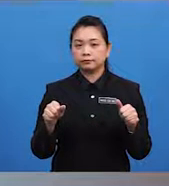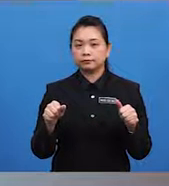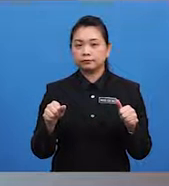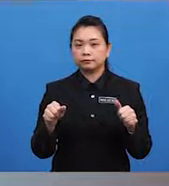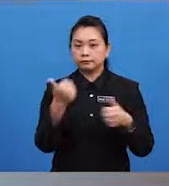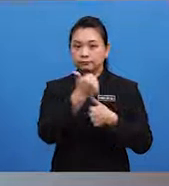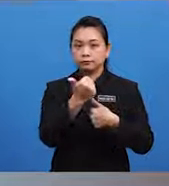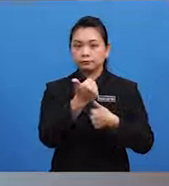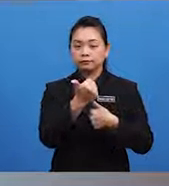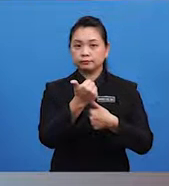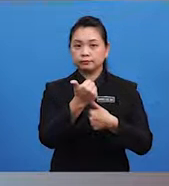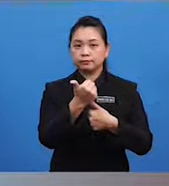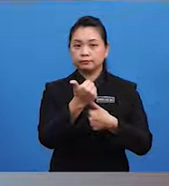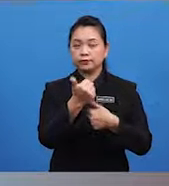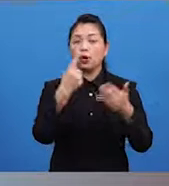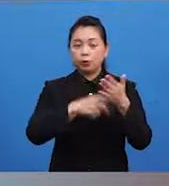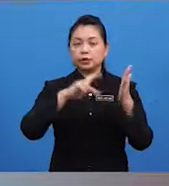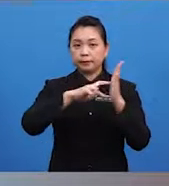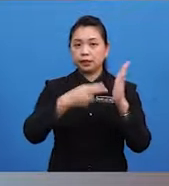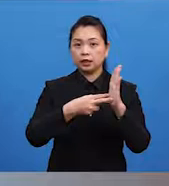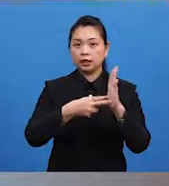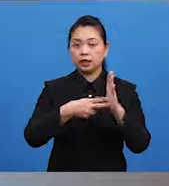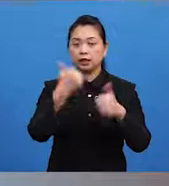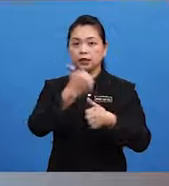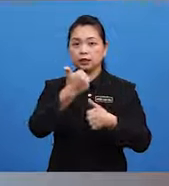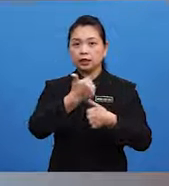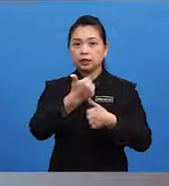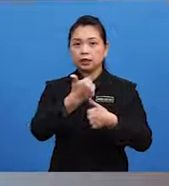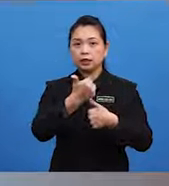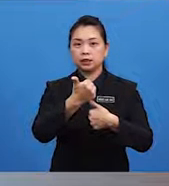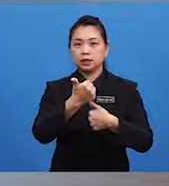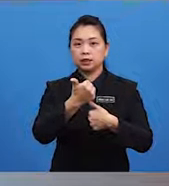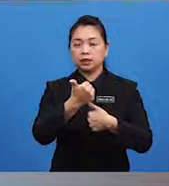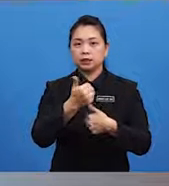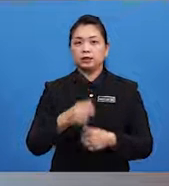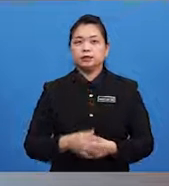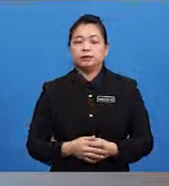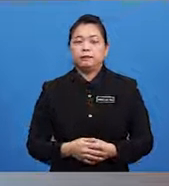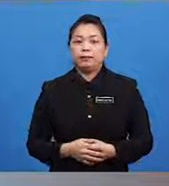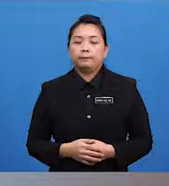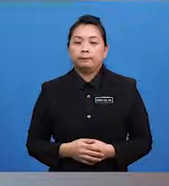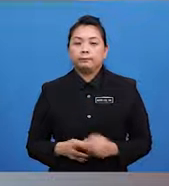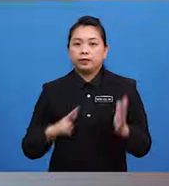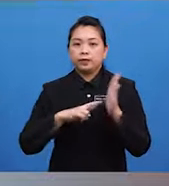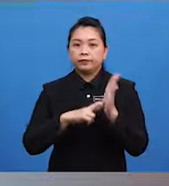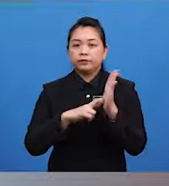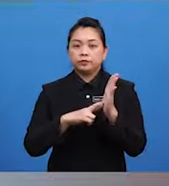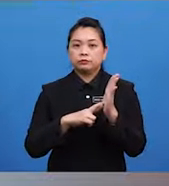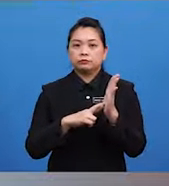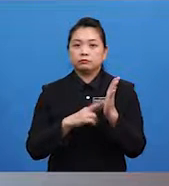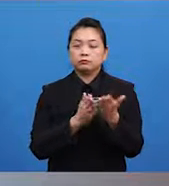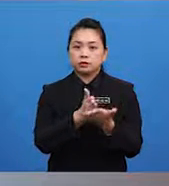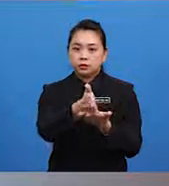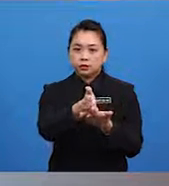infect? What's the meaning of the word infect? Infect refers to passing